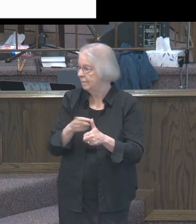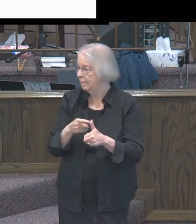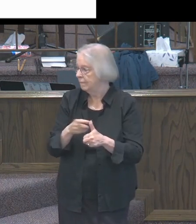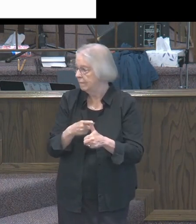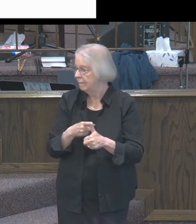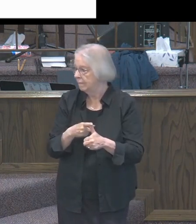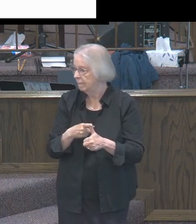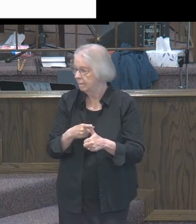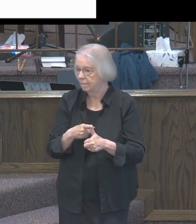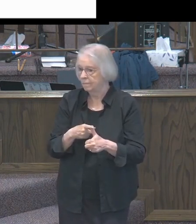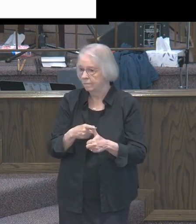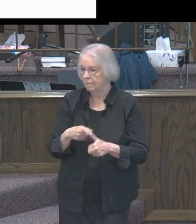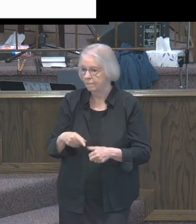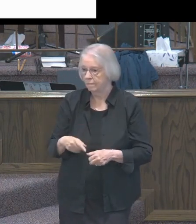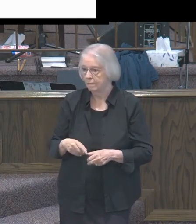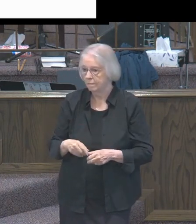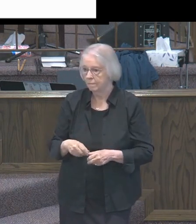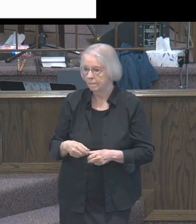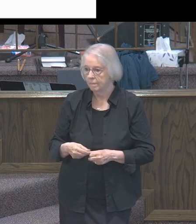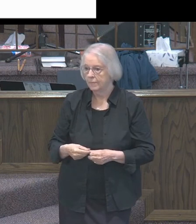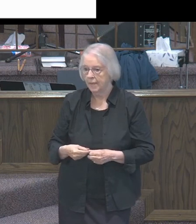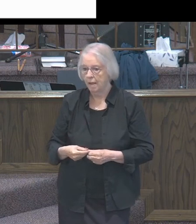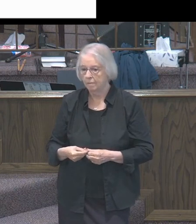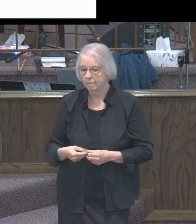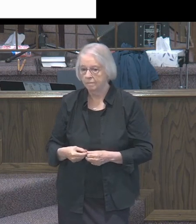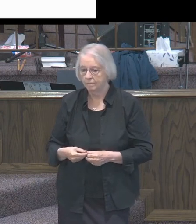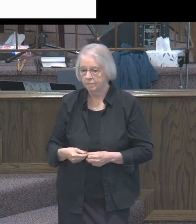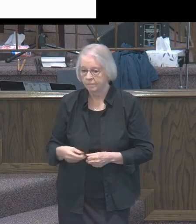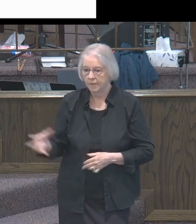It wasn't even anger. The big sin was not dealing with his anger.